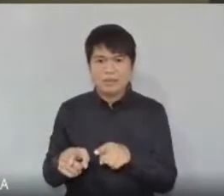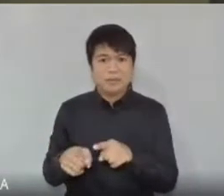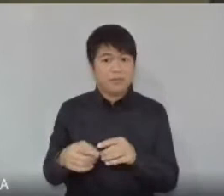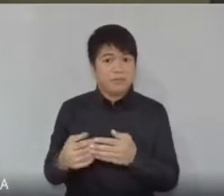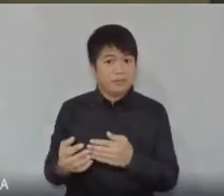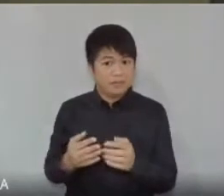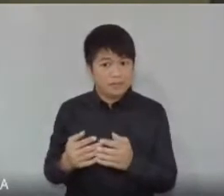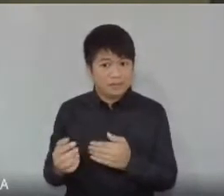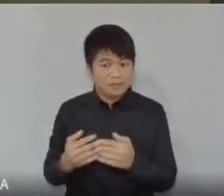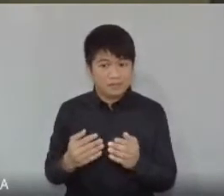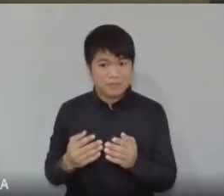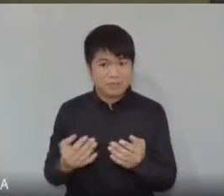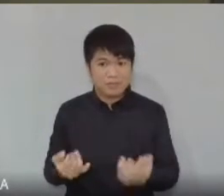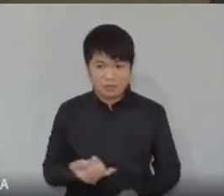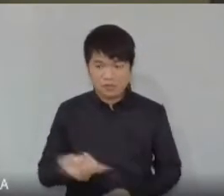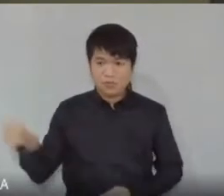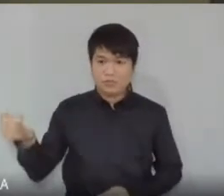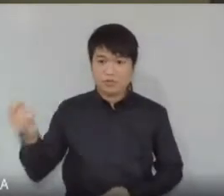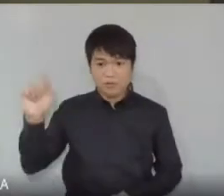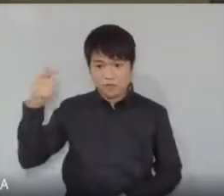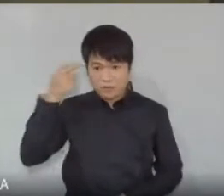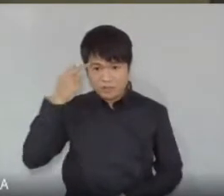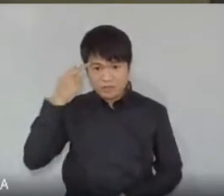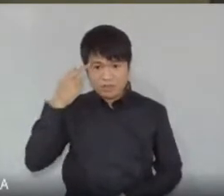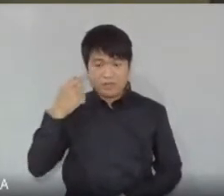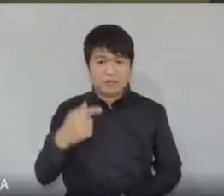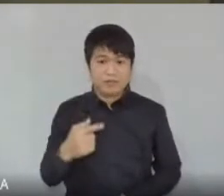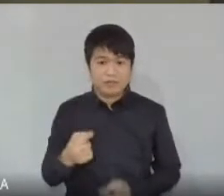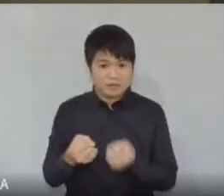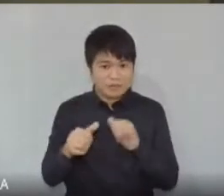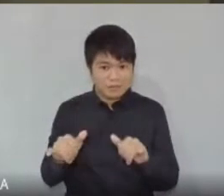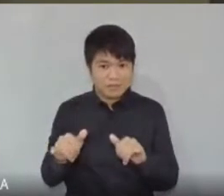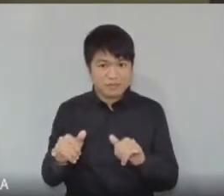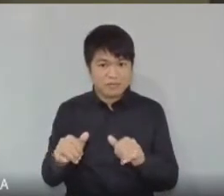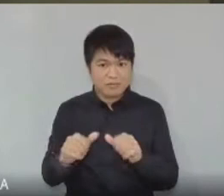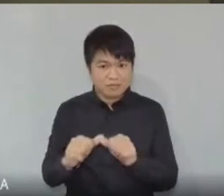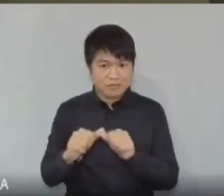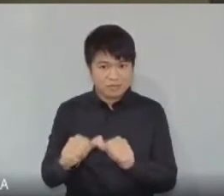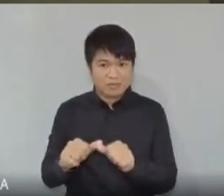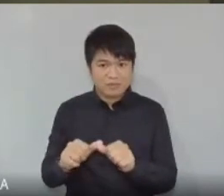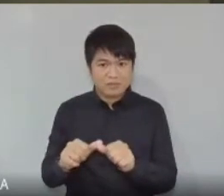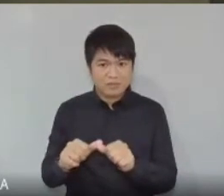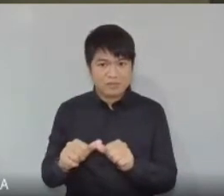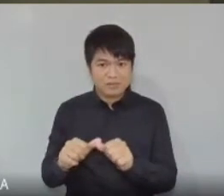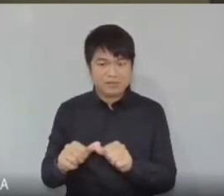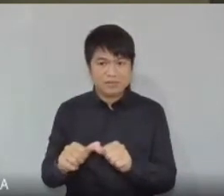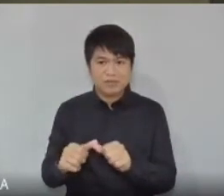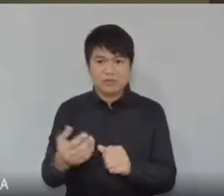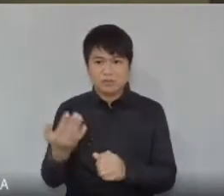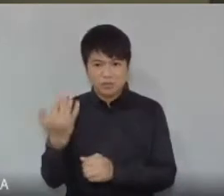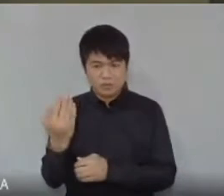a myriad of human, organizational, and policy factors. However, the promise of telehealth as an